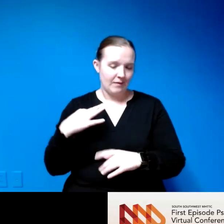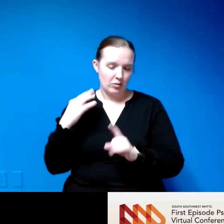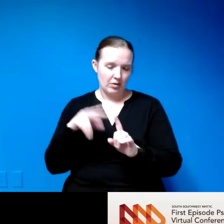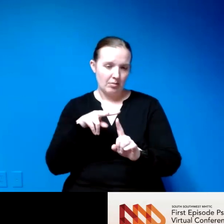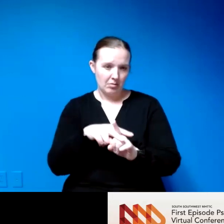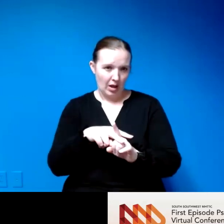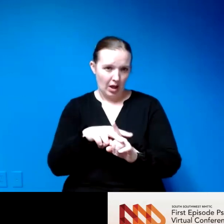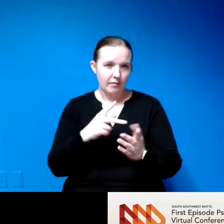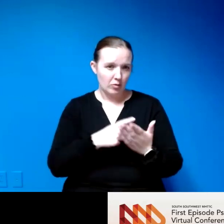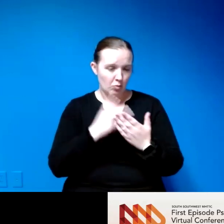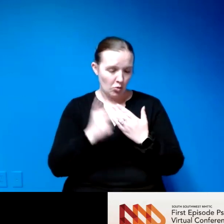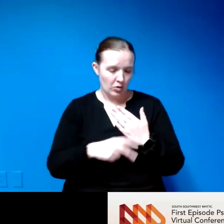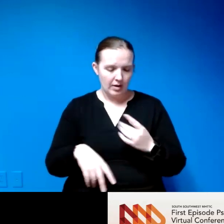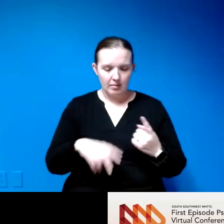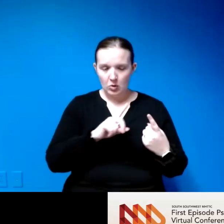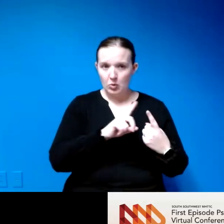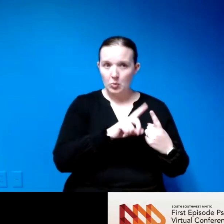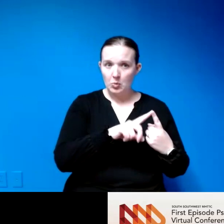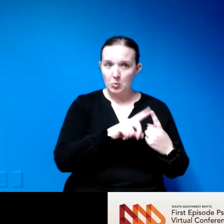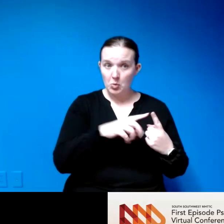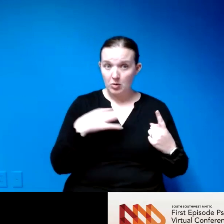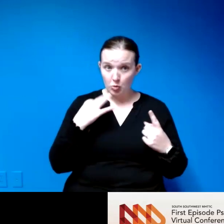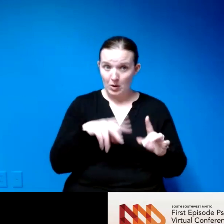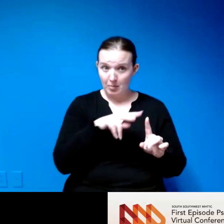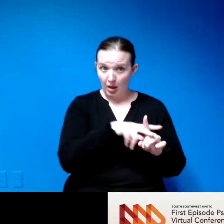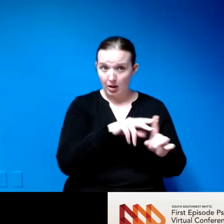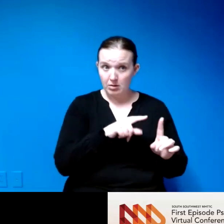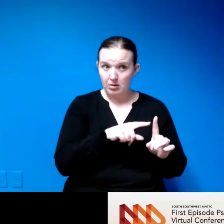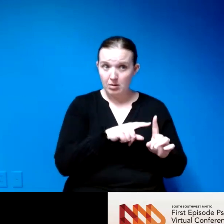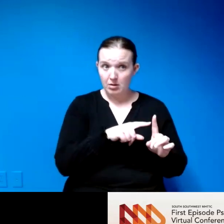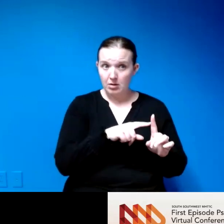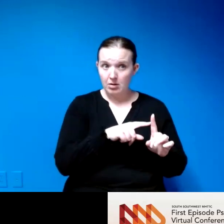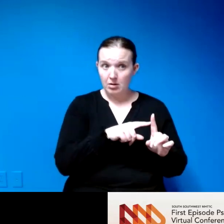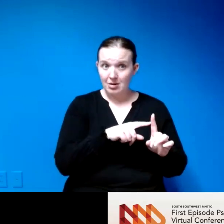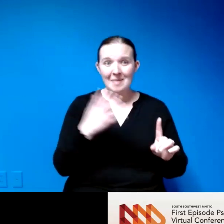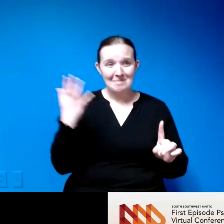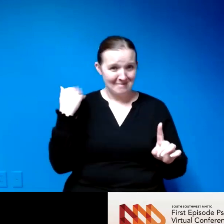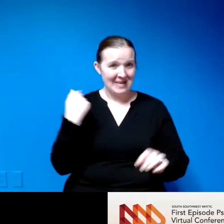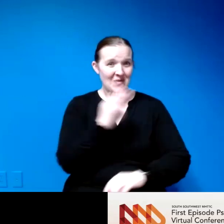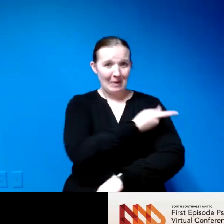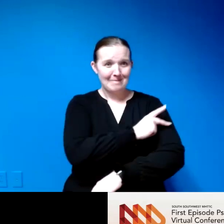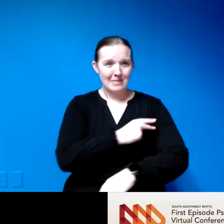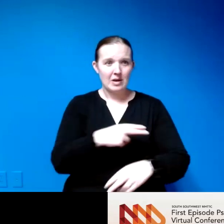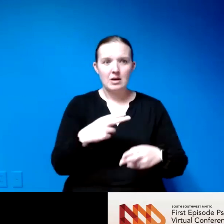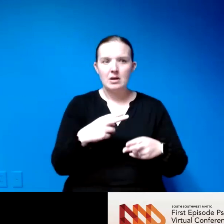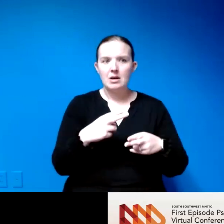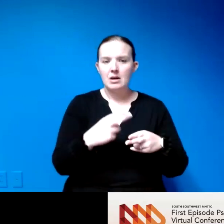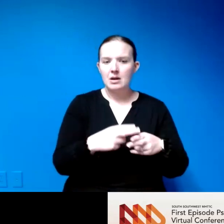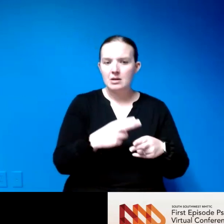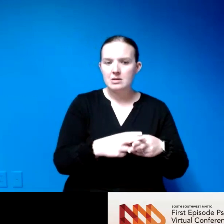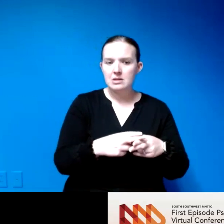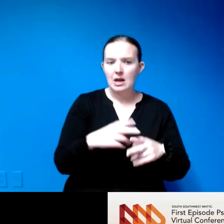program. And one of the person who applied was one of our patients. His name is Andrew, and actually he